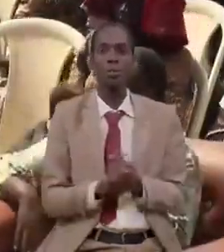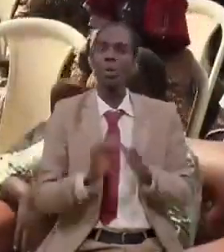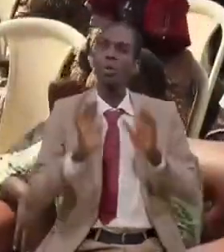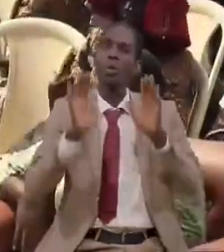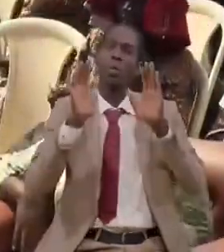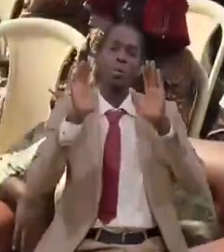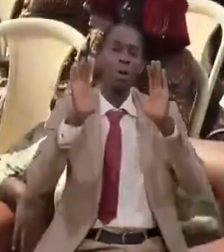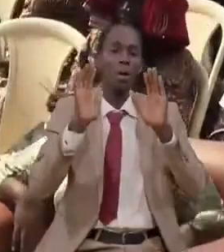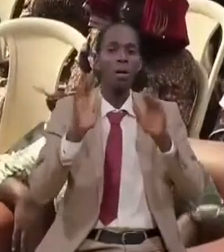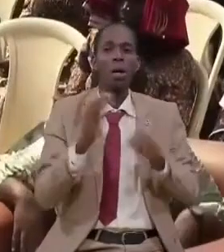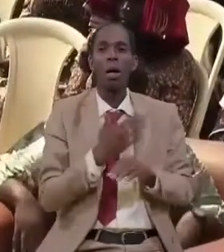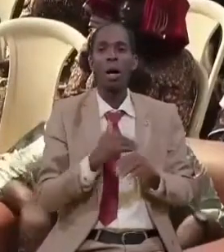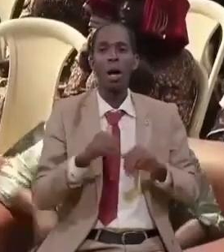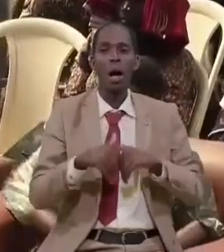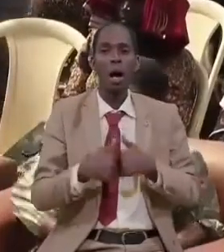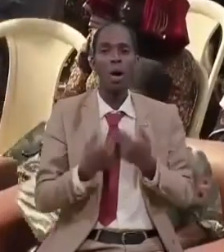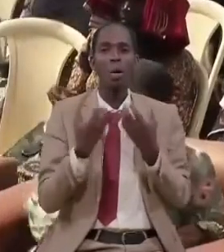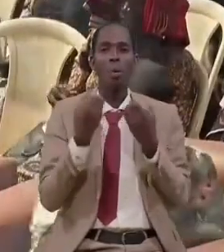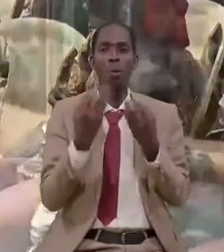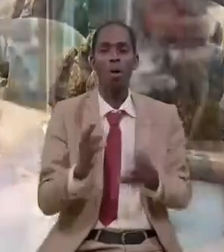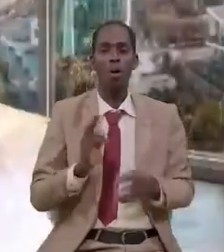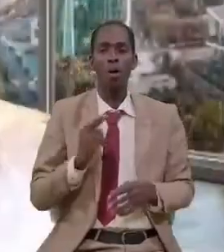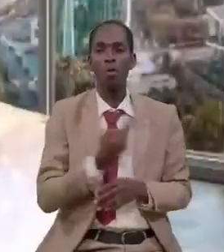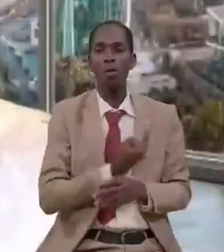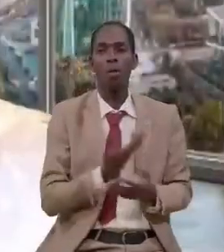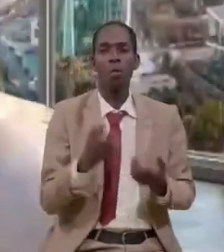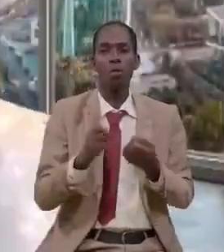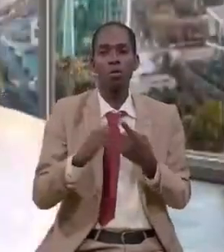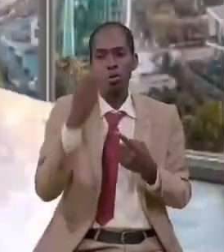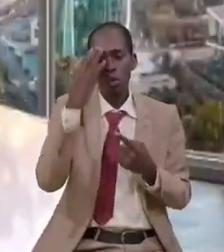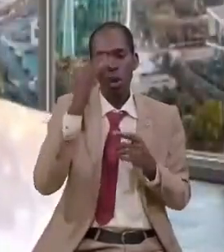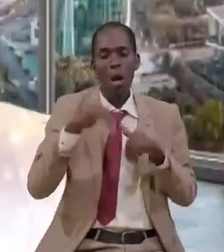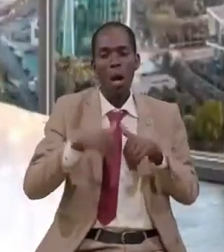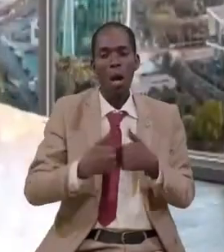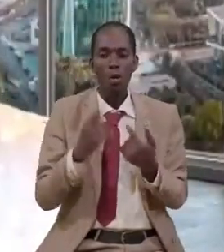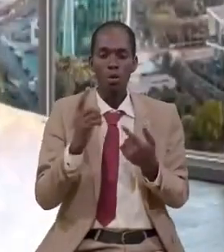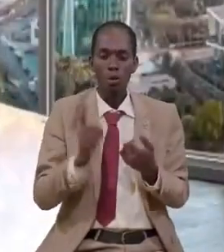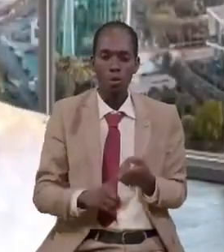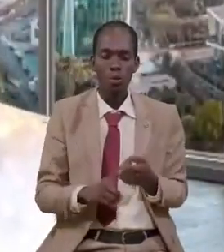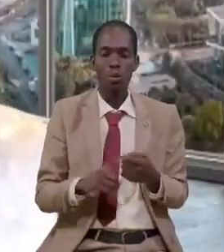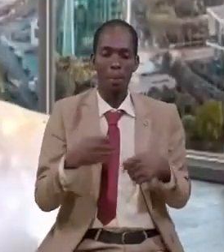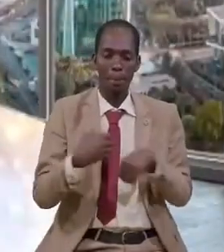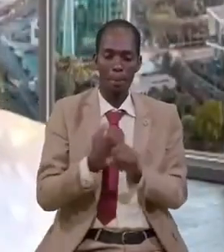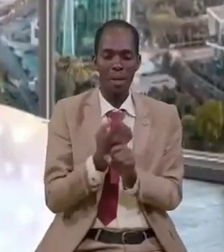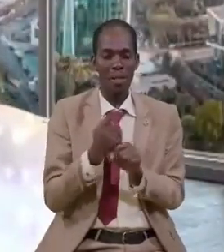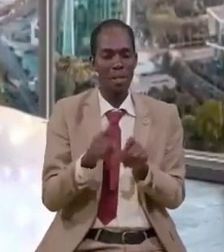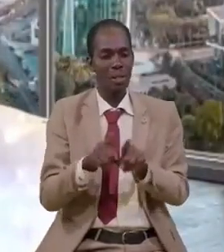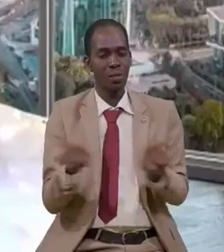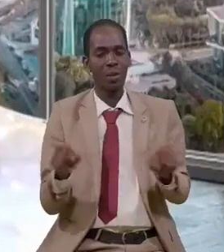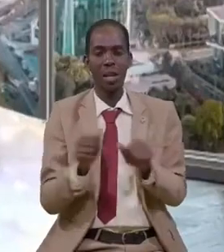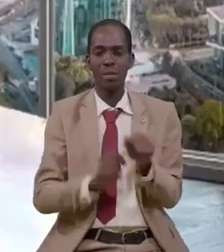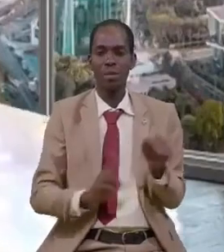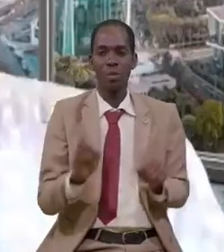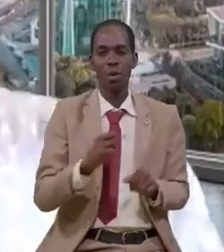many of us want to know how to make a difference wherever we find ourselves? Show